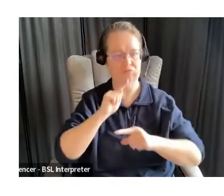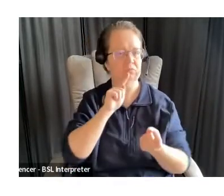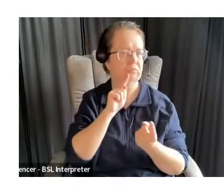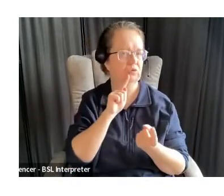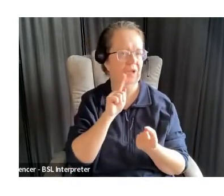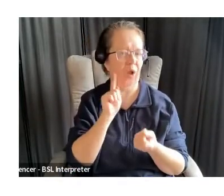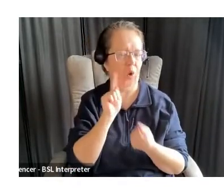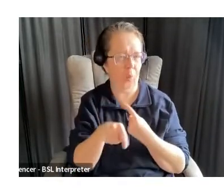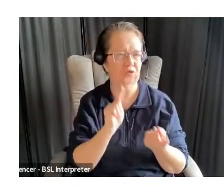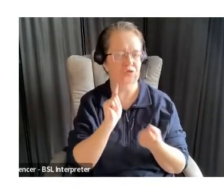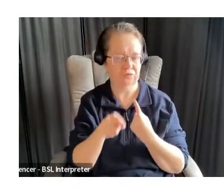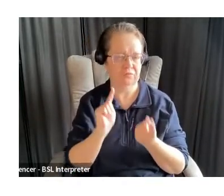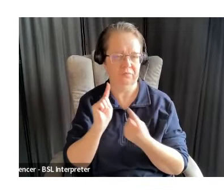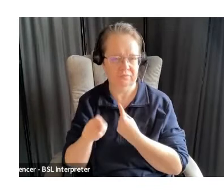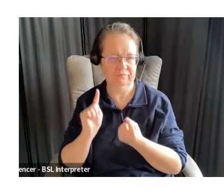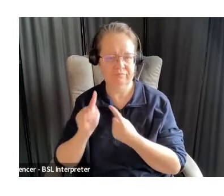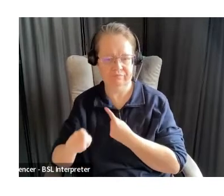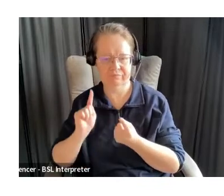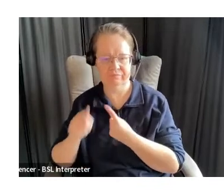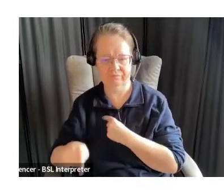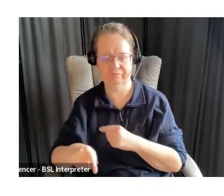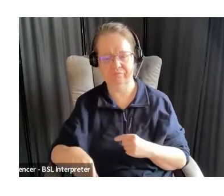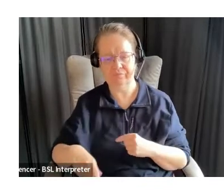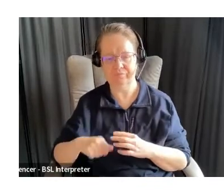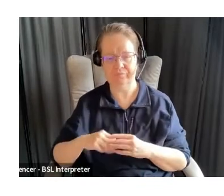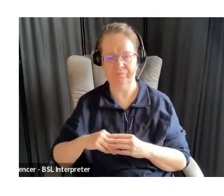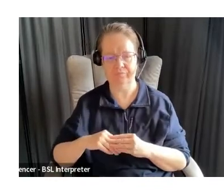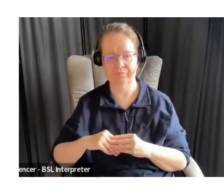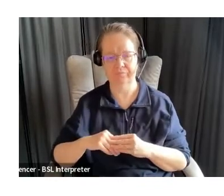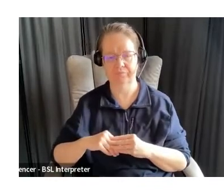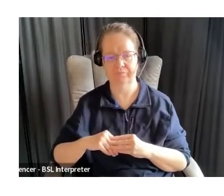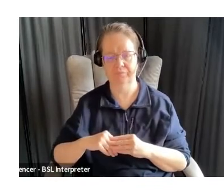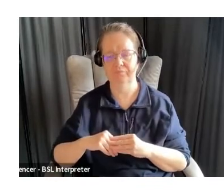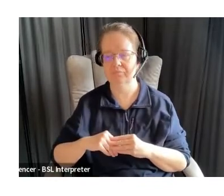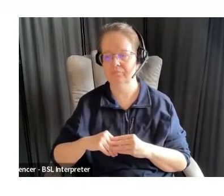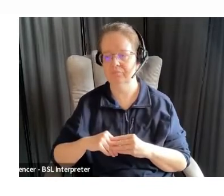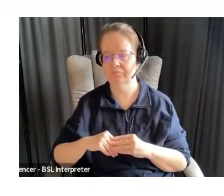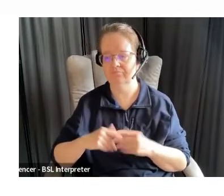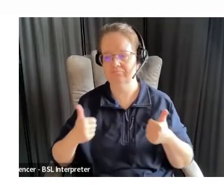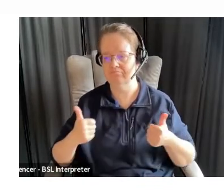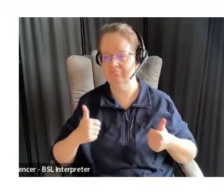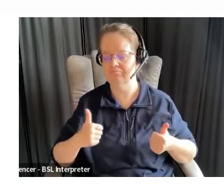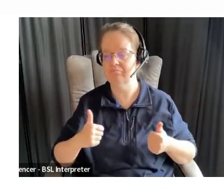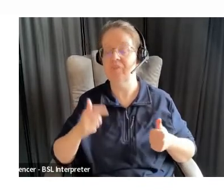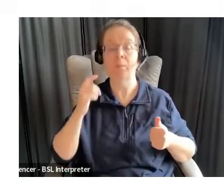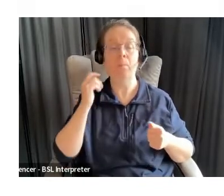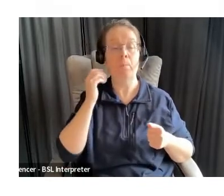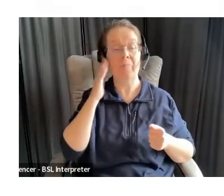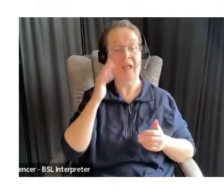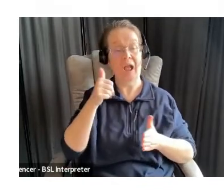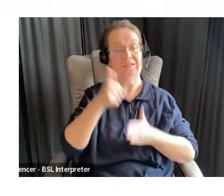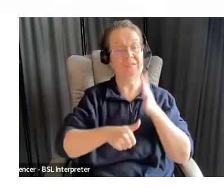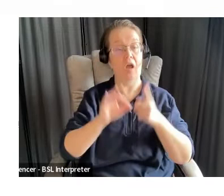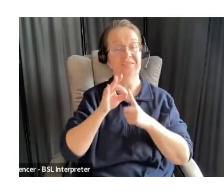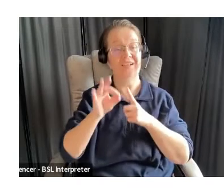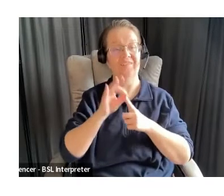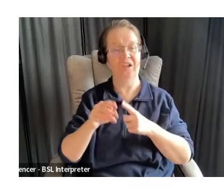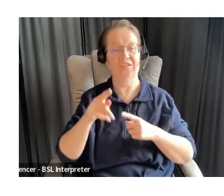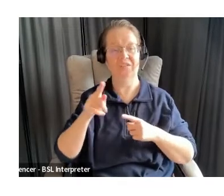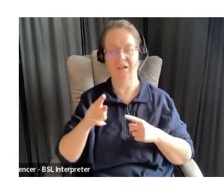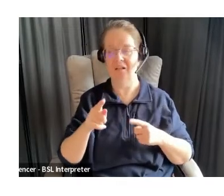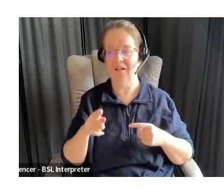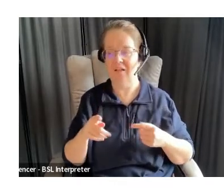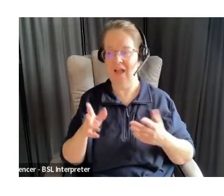your questions, whilst you're answering the interviewer's questions. Okay, so start of the interview, just strike